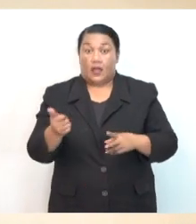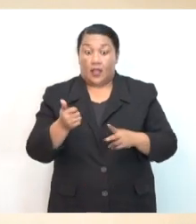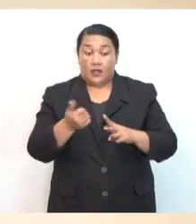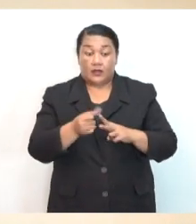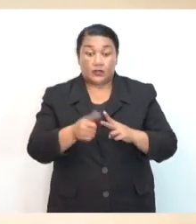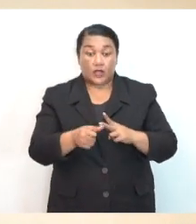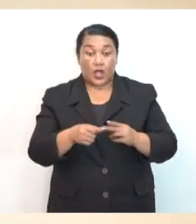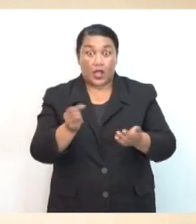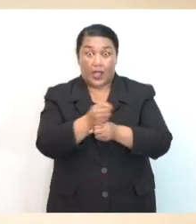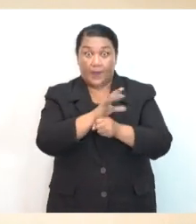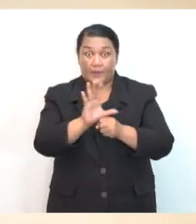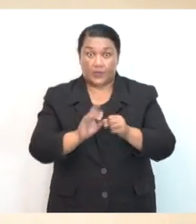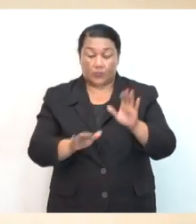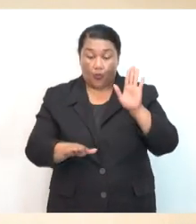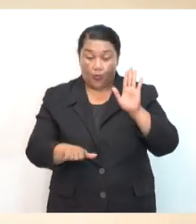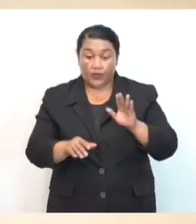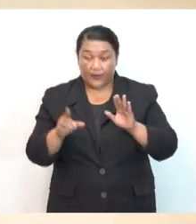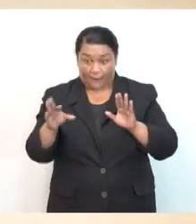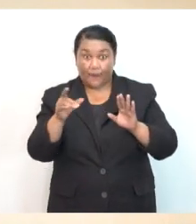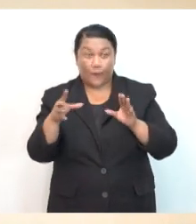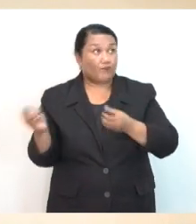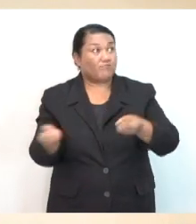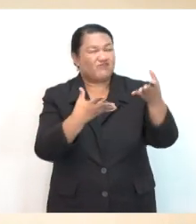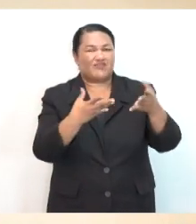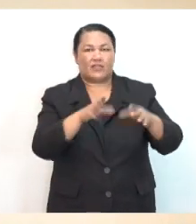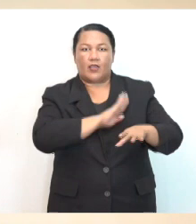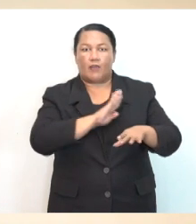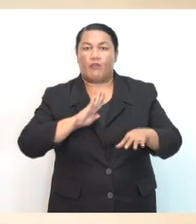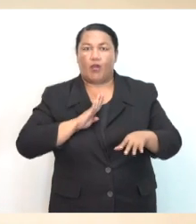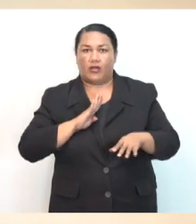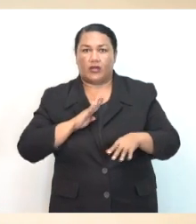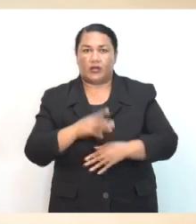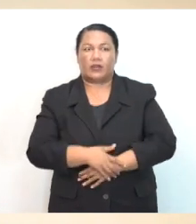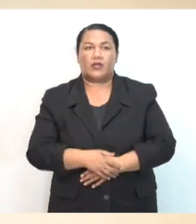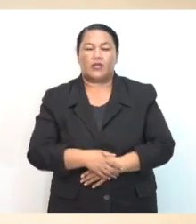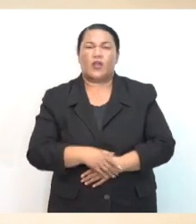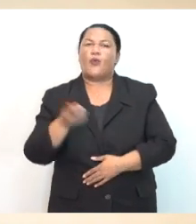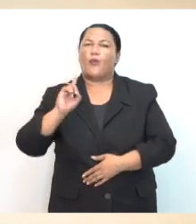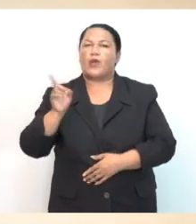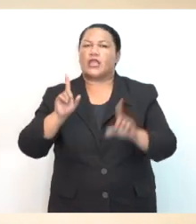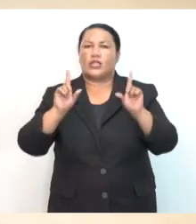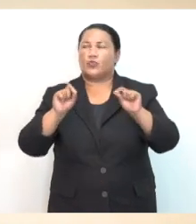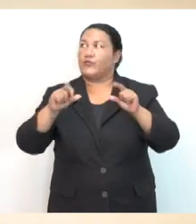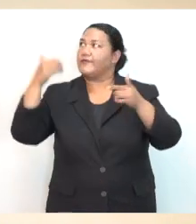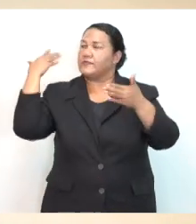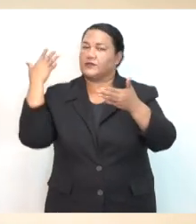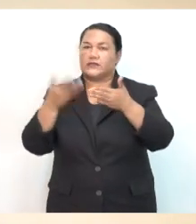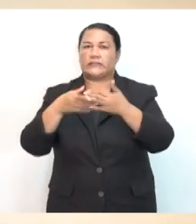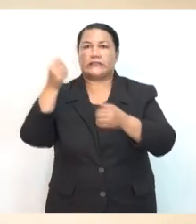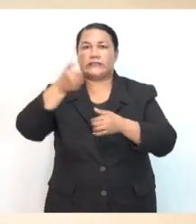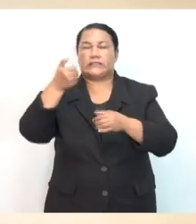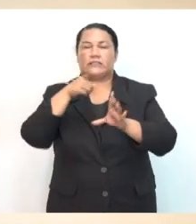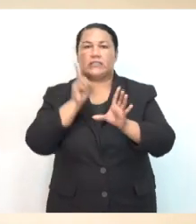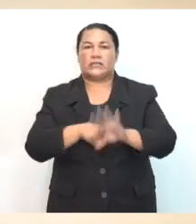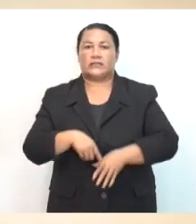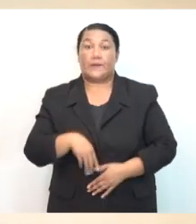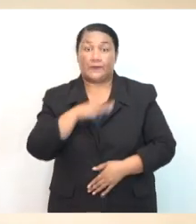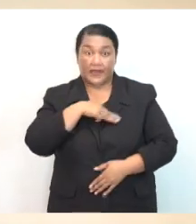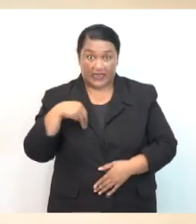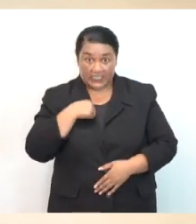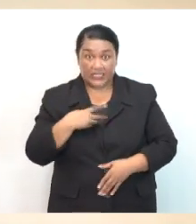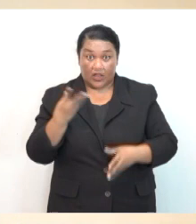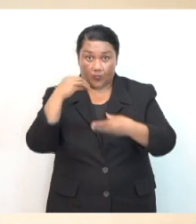on this matter. The fact is, government owns majority shares in ATS and appoints the board. Mr. Qayyum refused